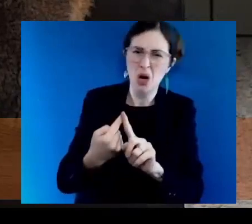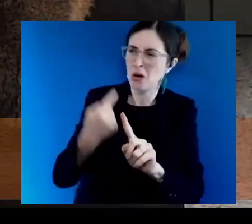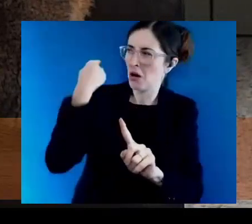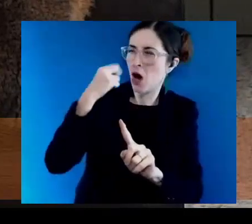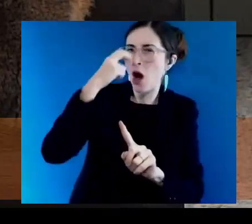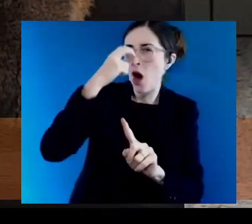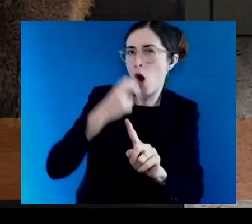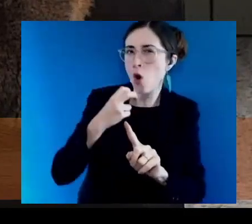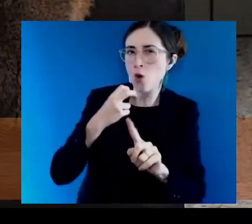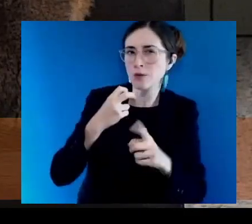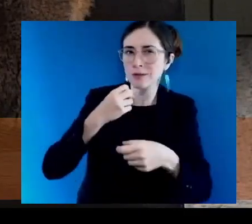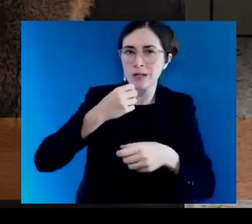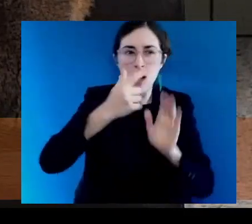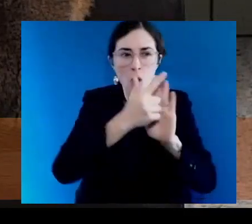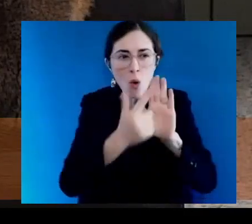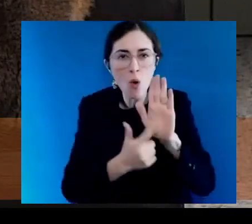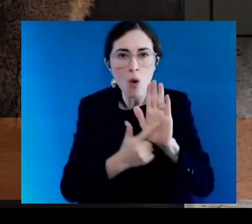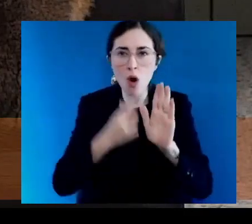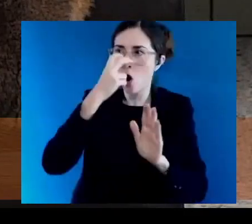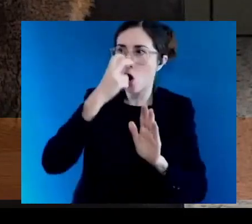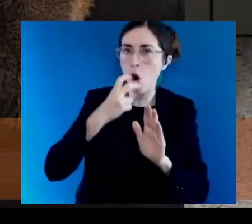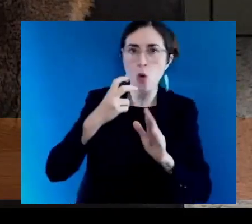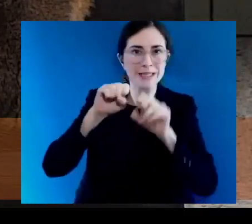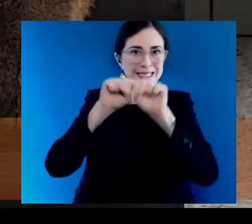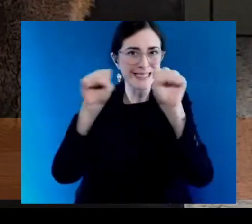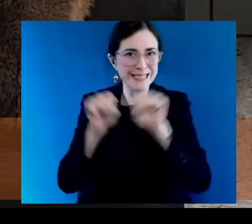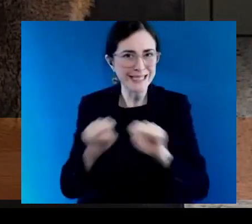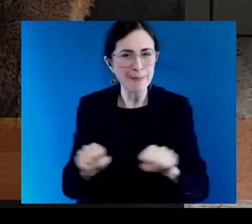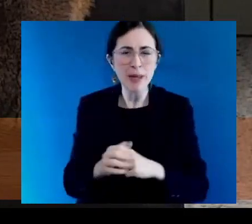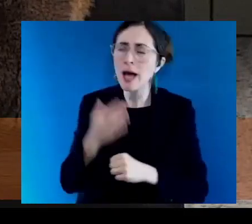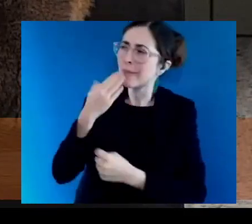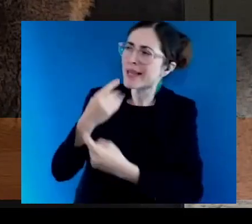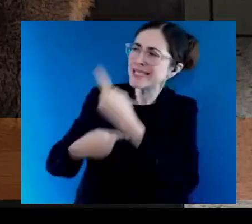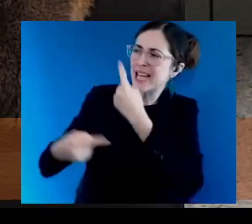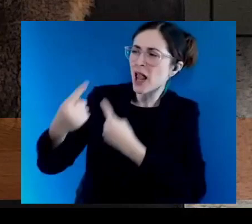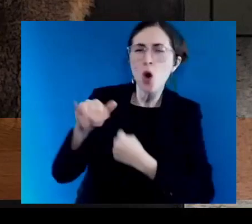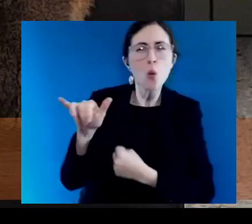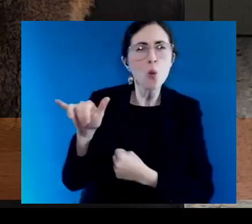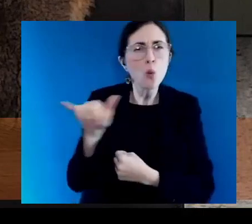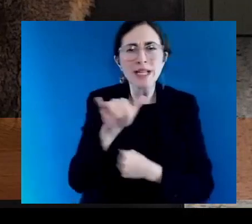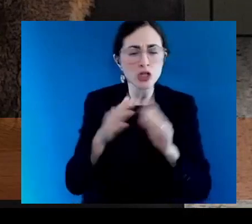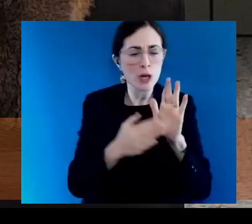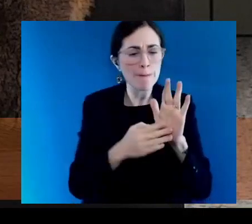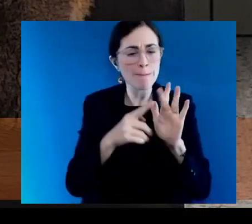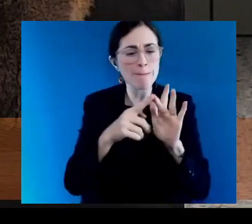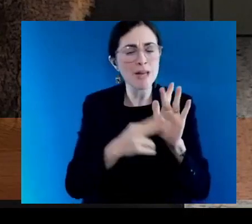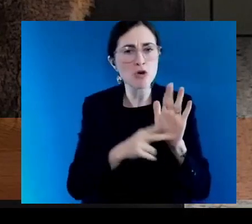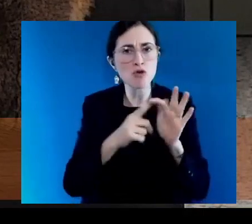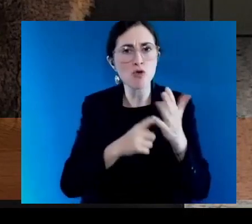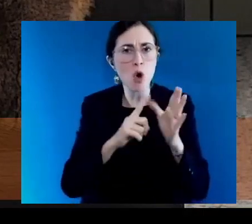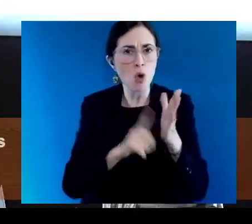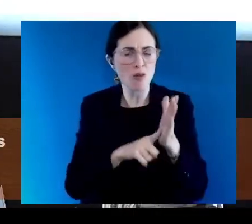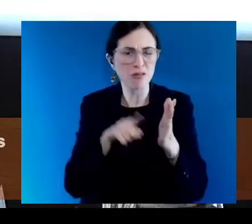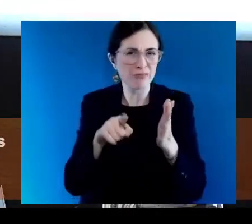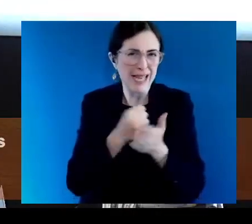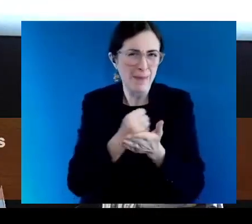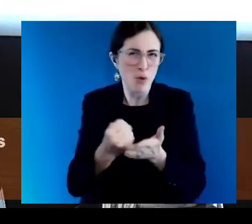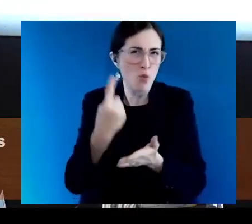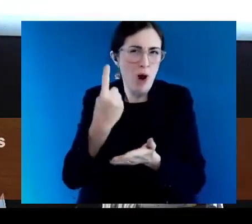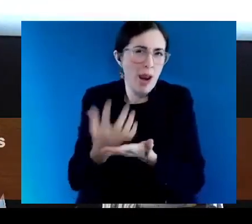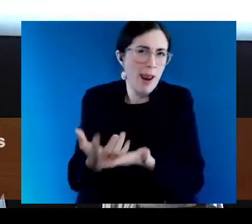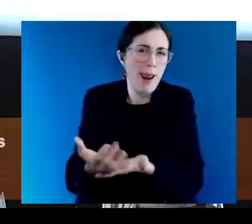the Commission, please, which minerals have been the principal resources exploited within Victoria?